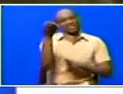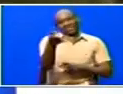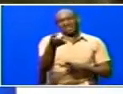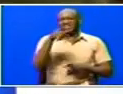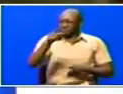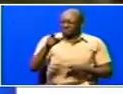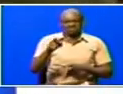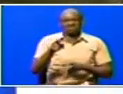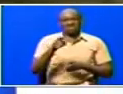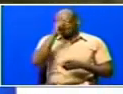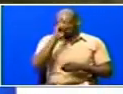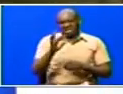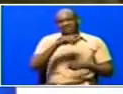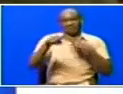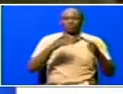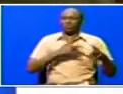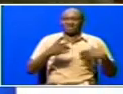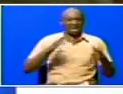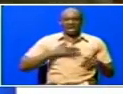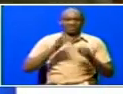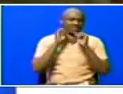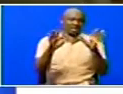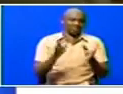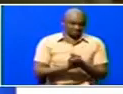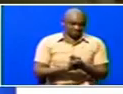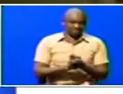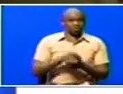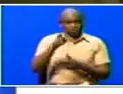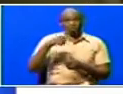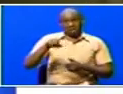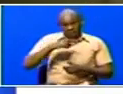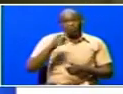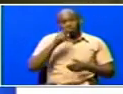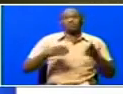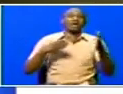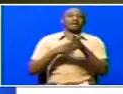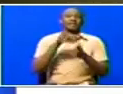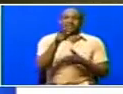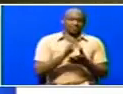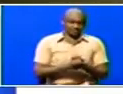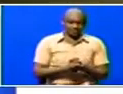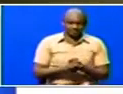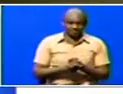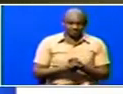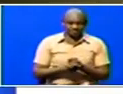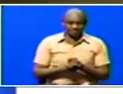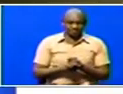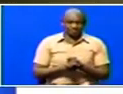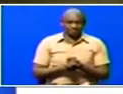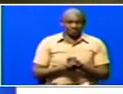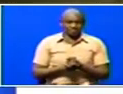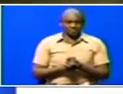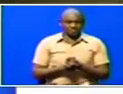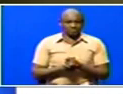keen on taking our concerns seriously and any objections we were raising at that time. Earlier on, they had said that they're not